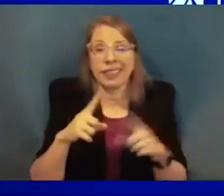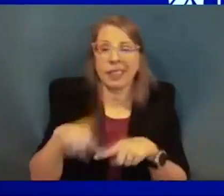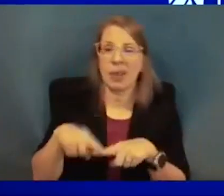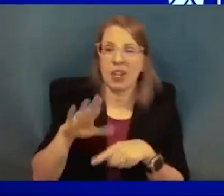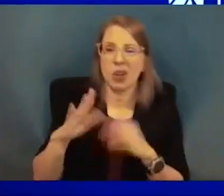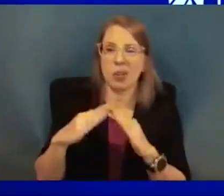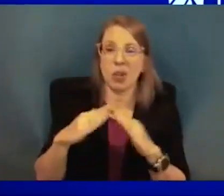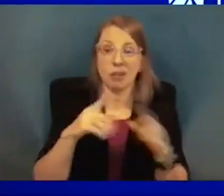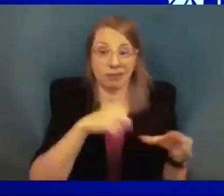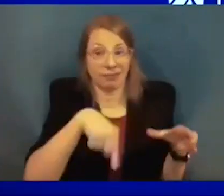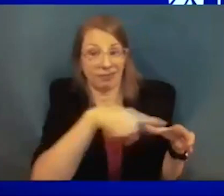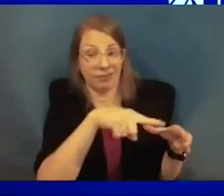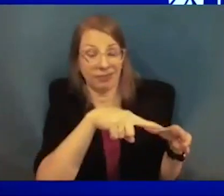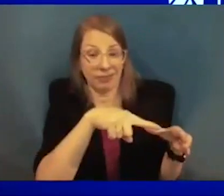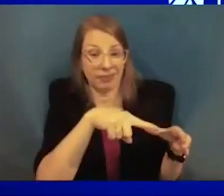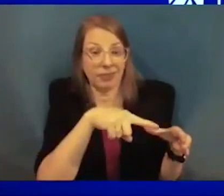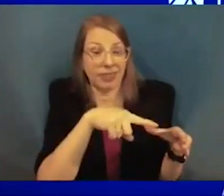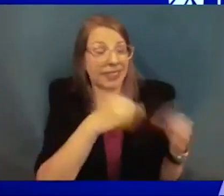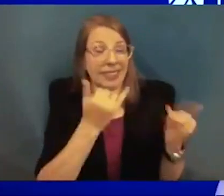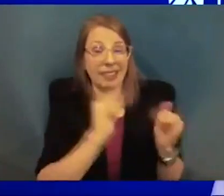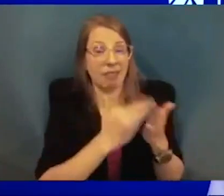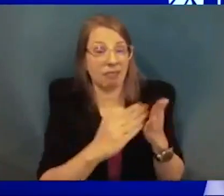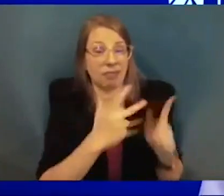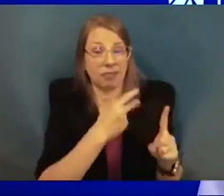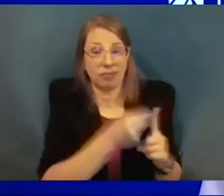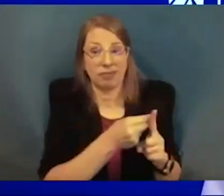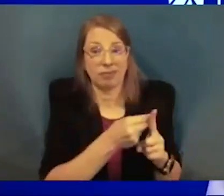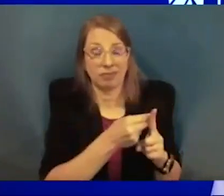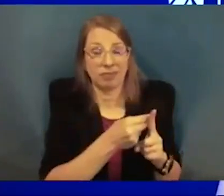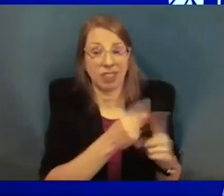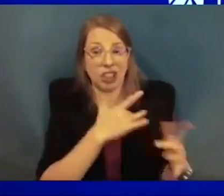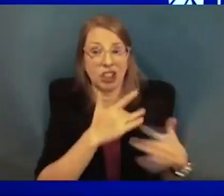segment of the population that still does not want to get vaccinated.